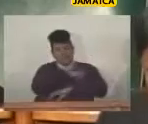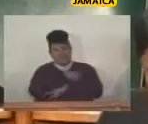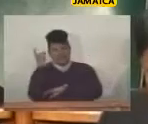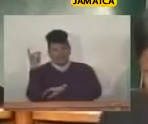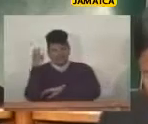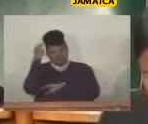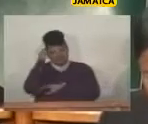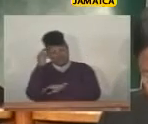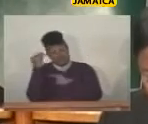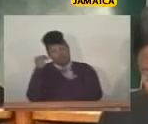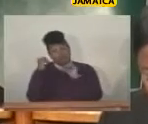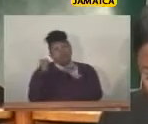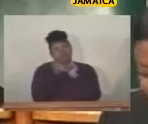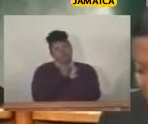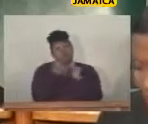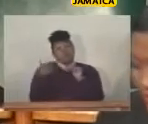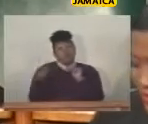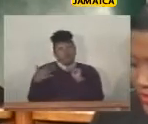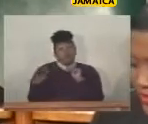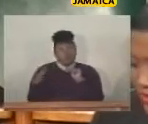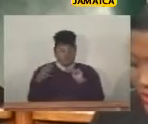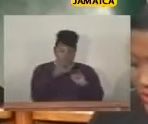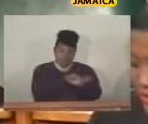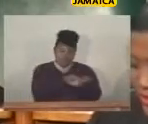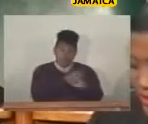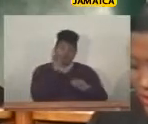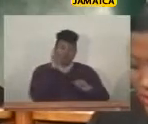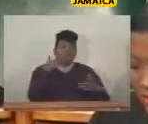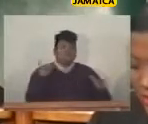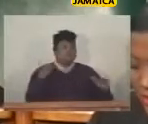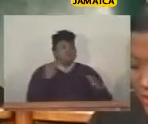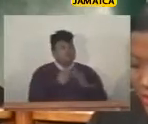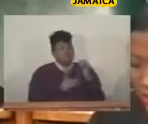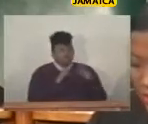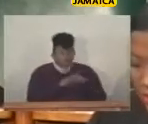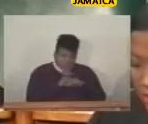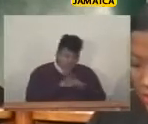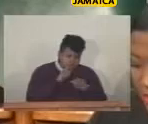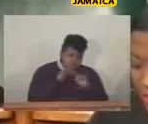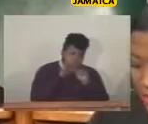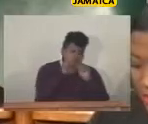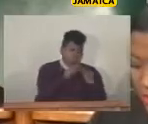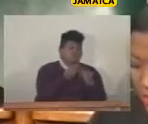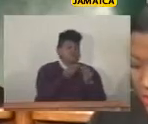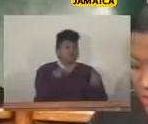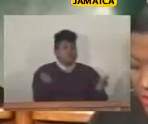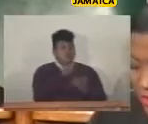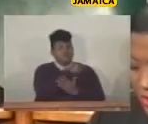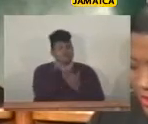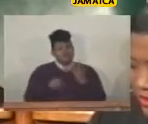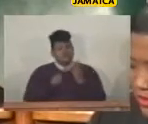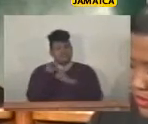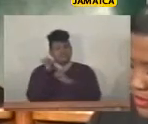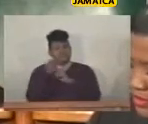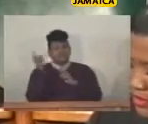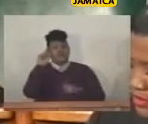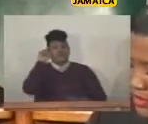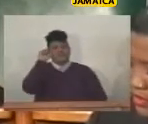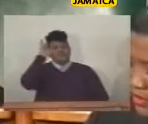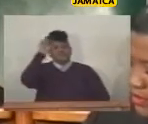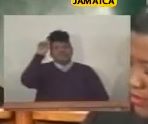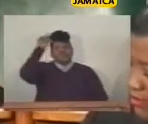to expect that even with extraordinary powers, it will take some time to sustainably address the situation in St.